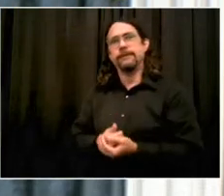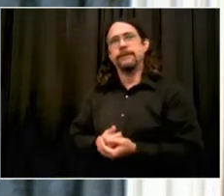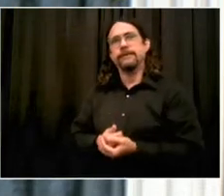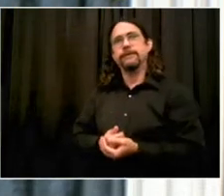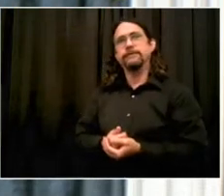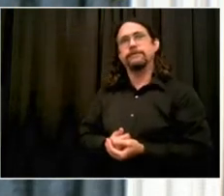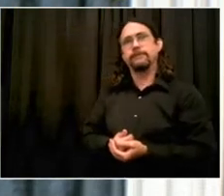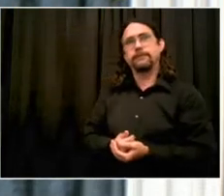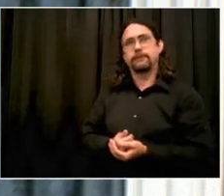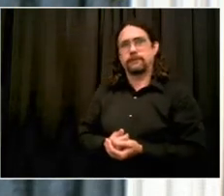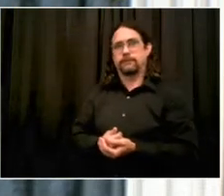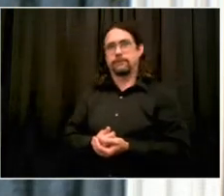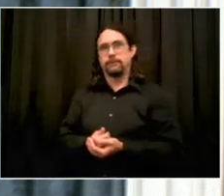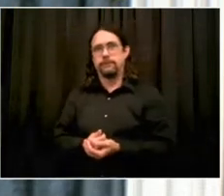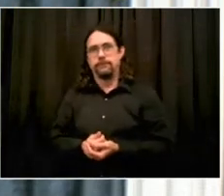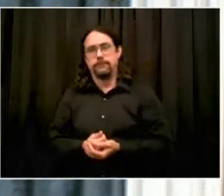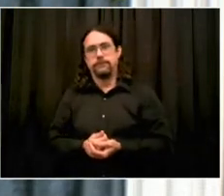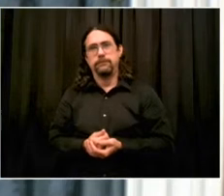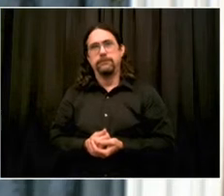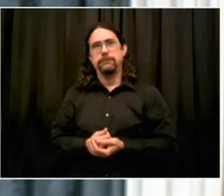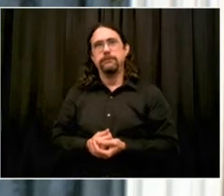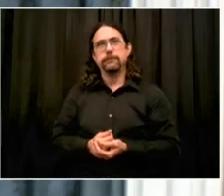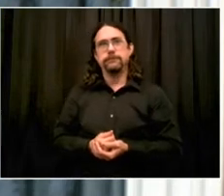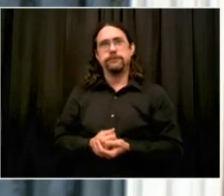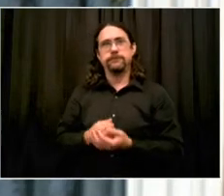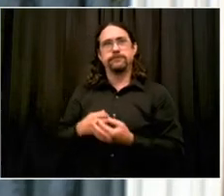few weeks, and will continue those efforts.